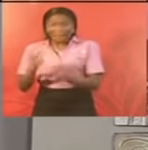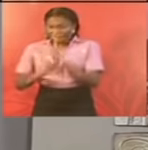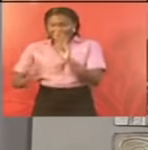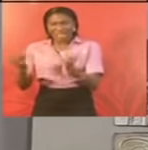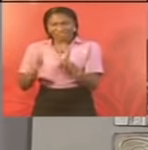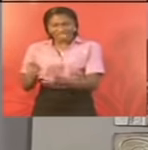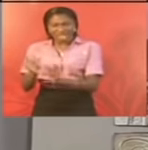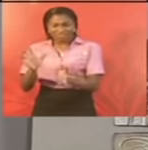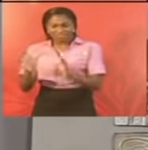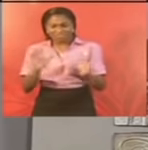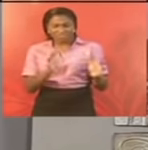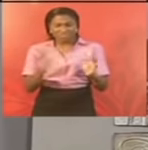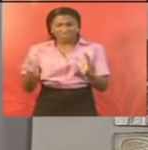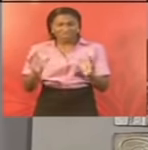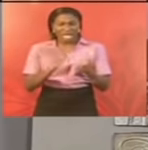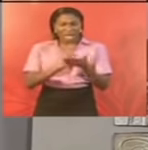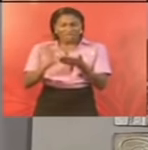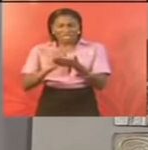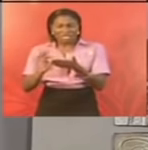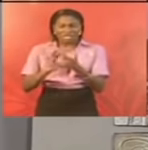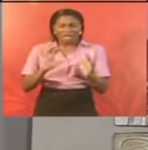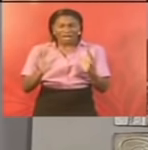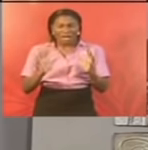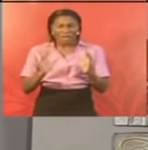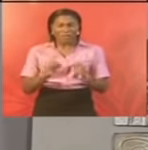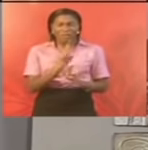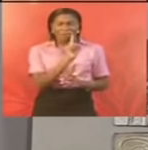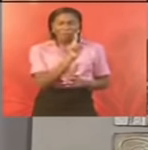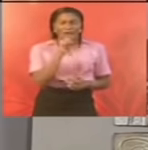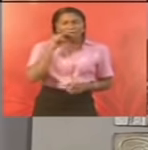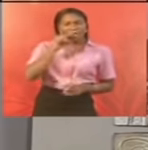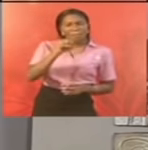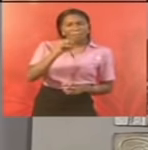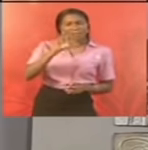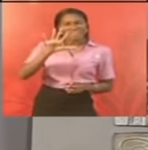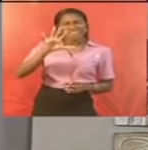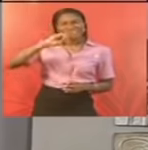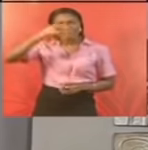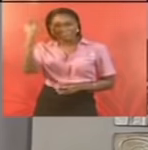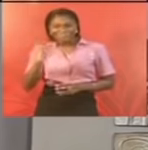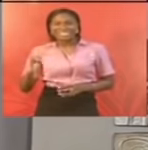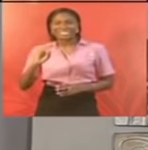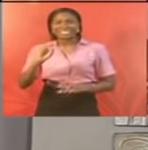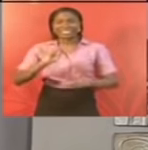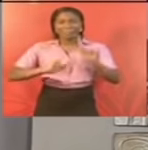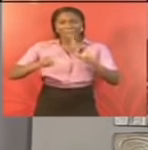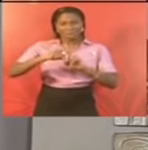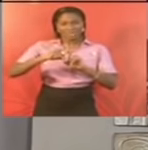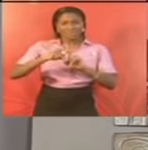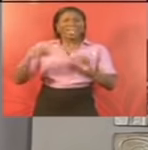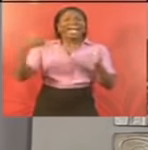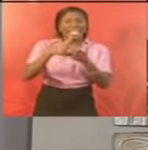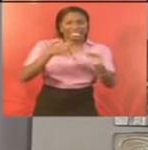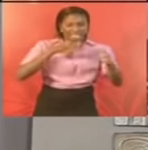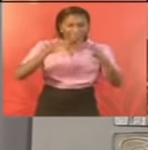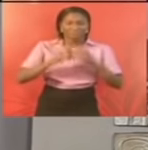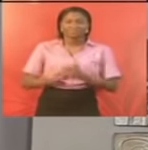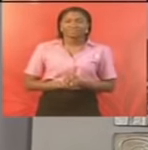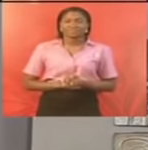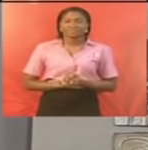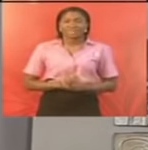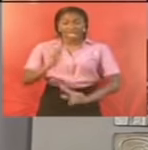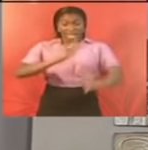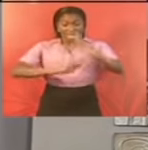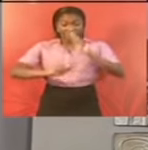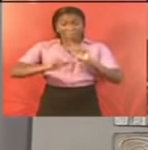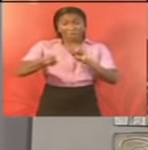0.145% of the population. Correct, Dr. Hines? Correct. You and I got the same figure. So positives, let me repeat it. Positives as a proportion